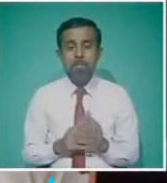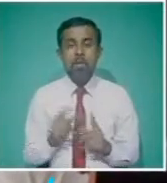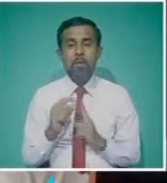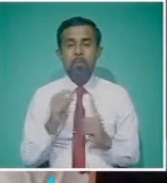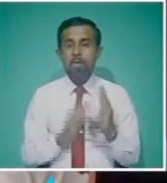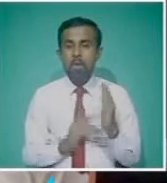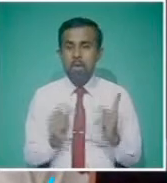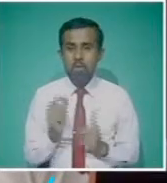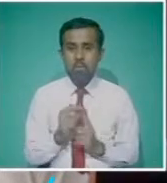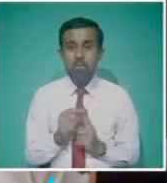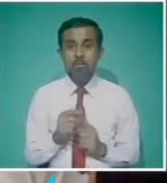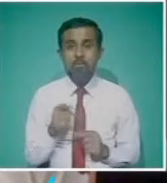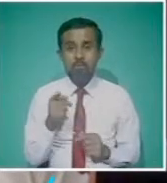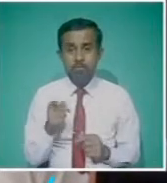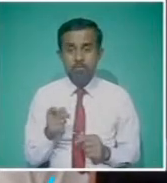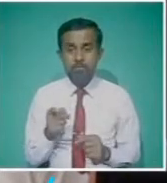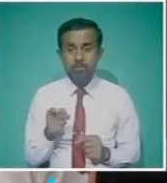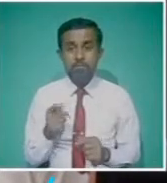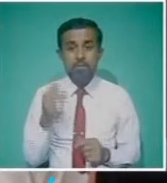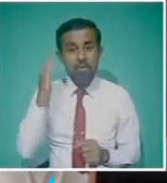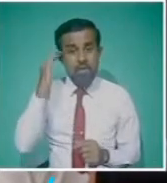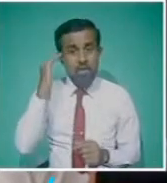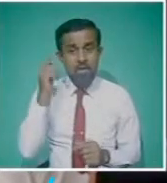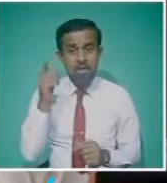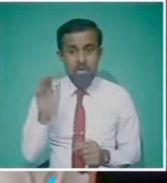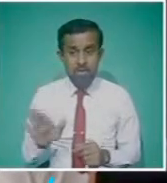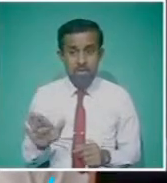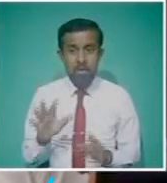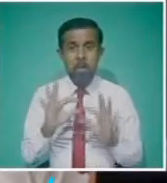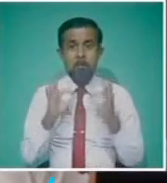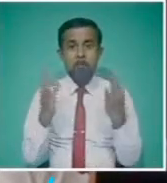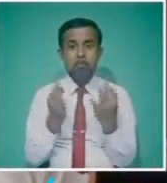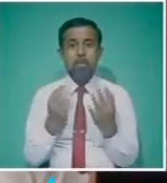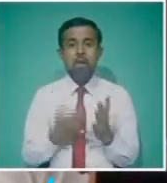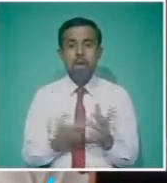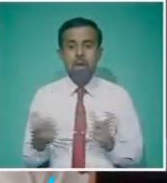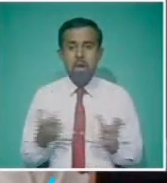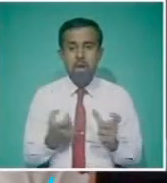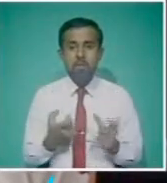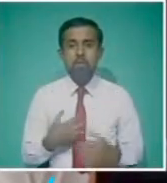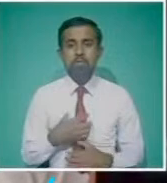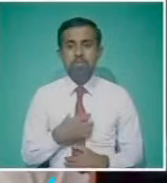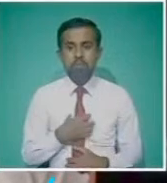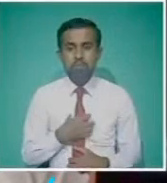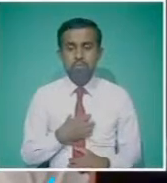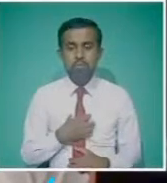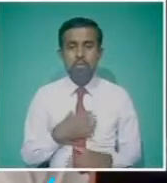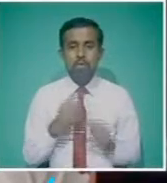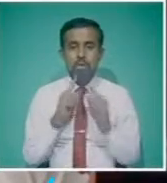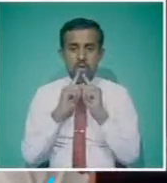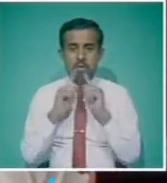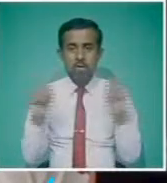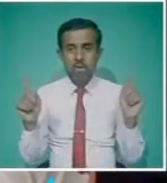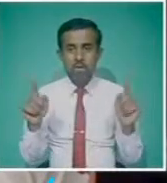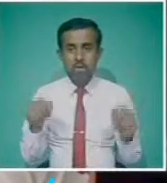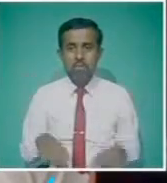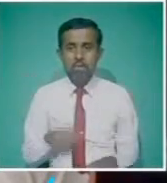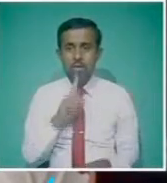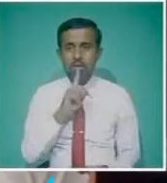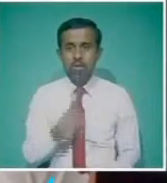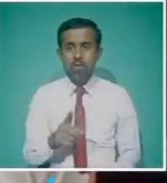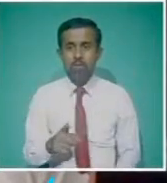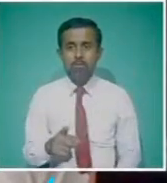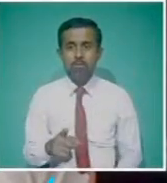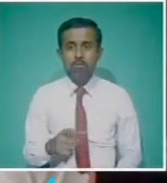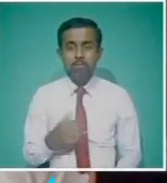members of the royal family our condolences. I conclude this tribute to Queen Elizabeth